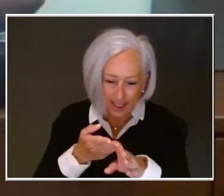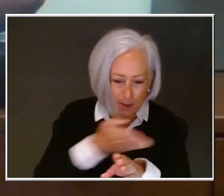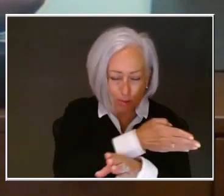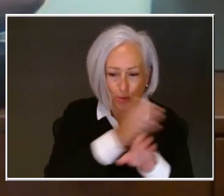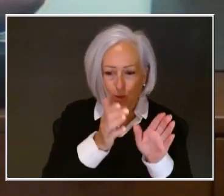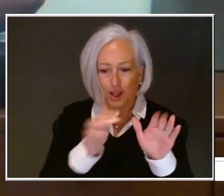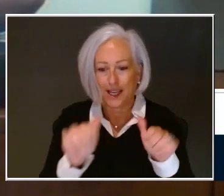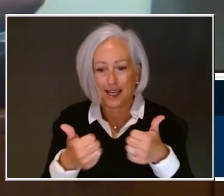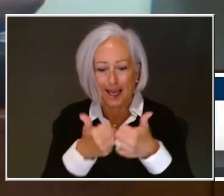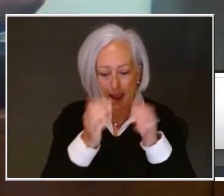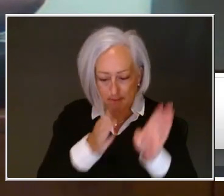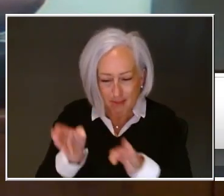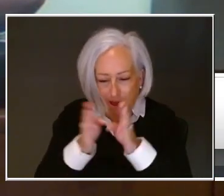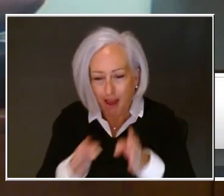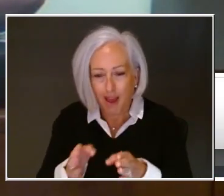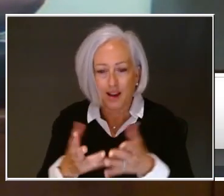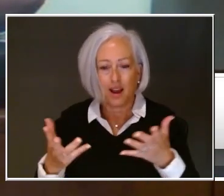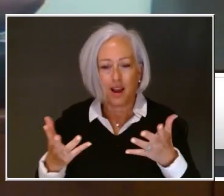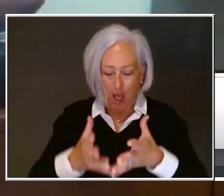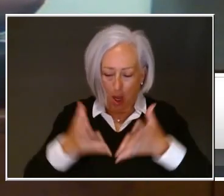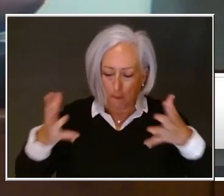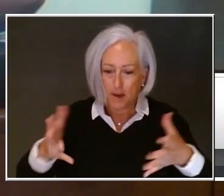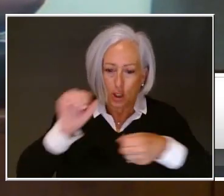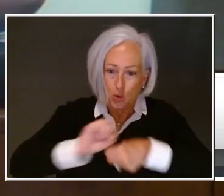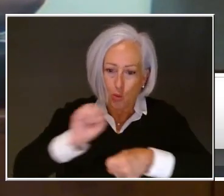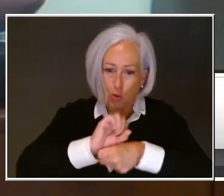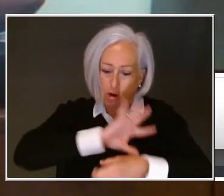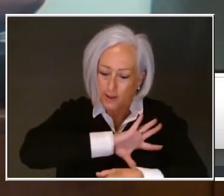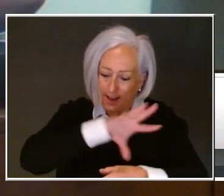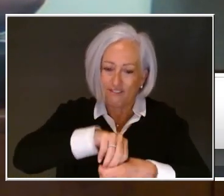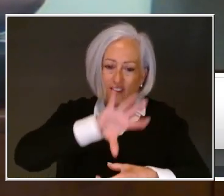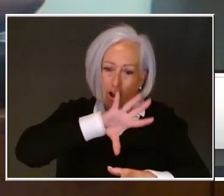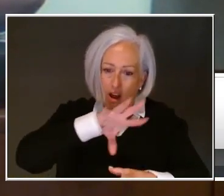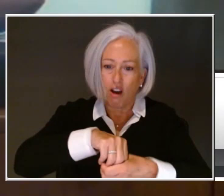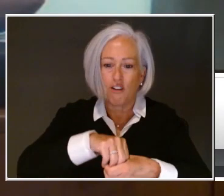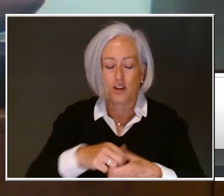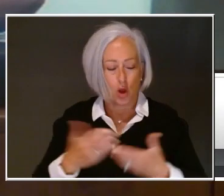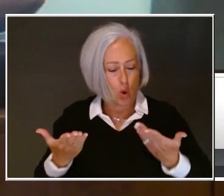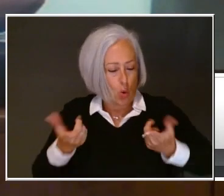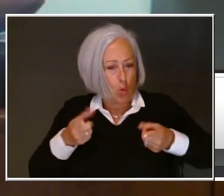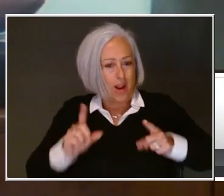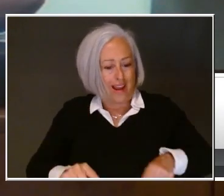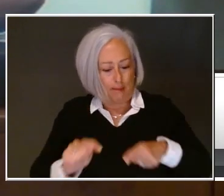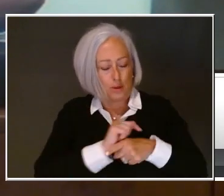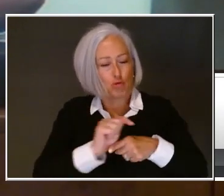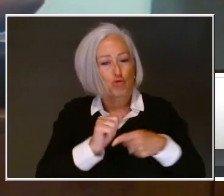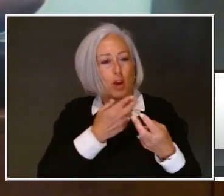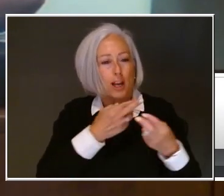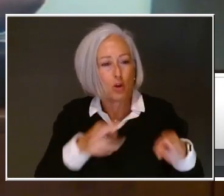that goes into it, all the stuff they do, in the training room and the work before. And so,